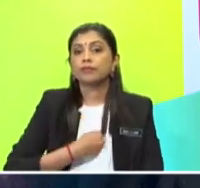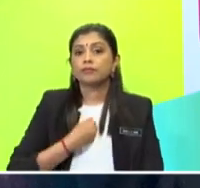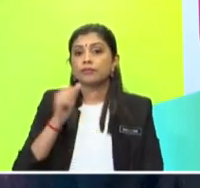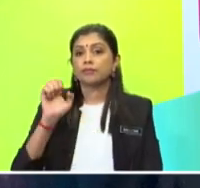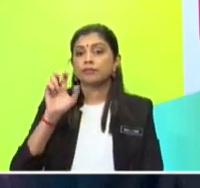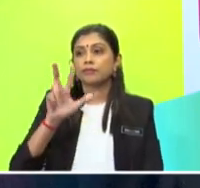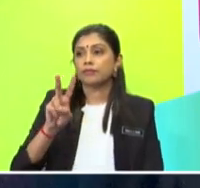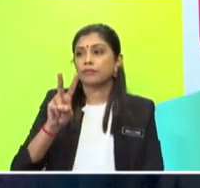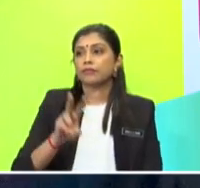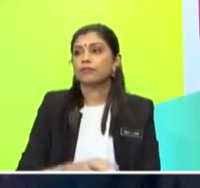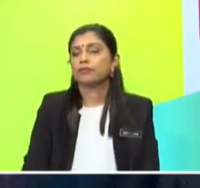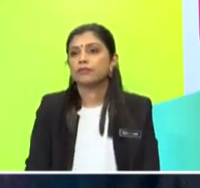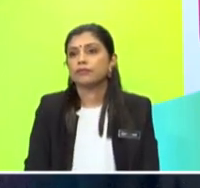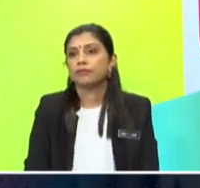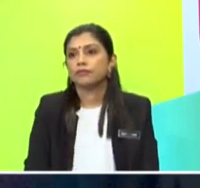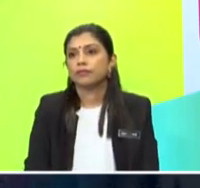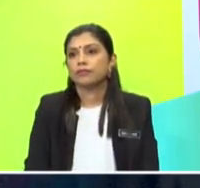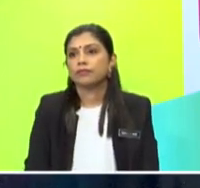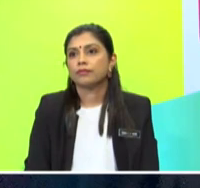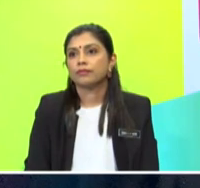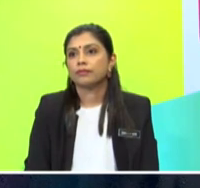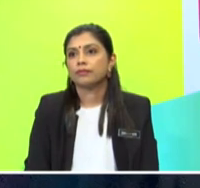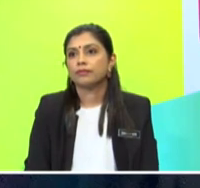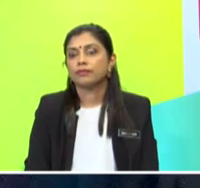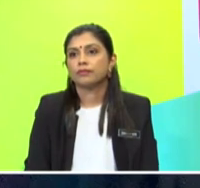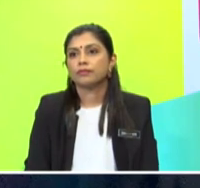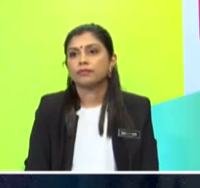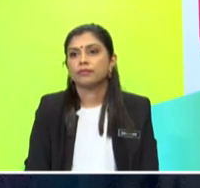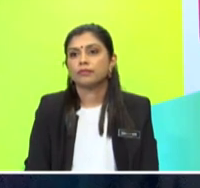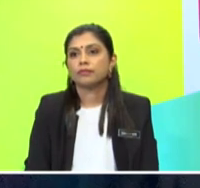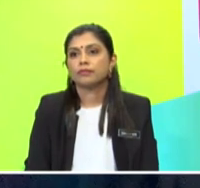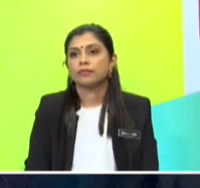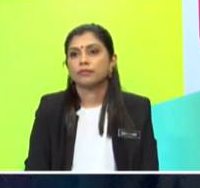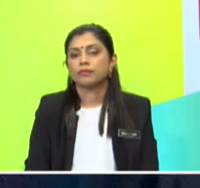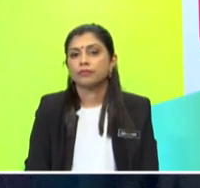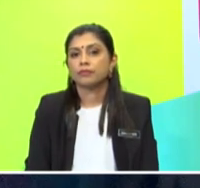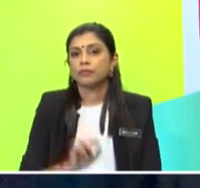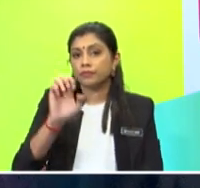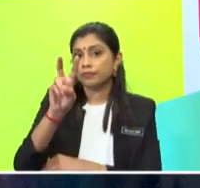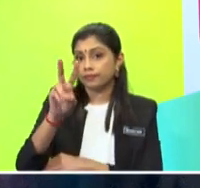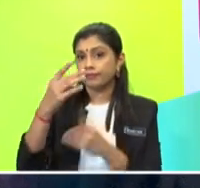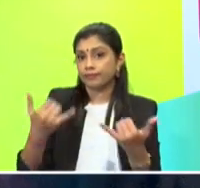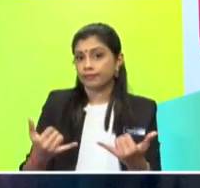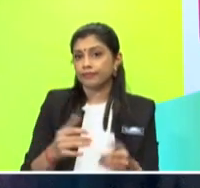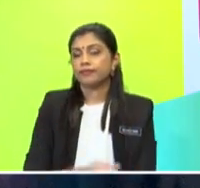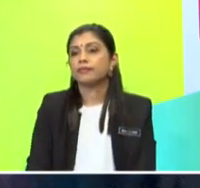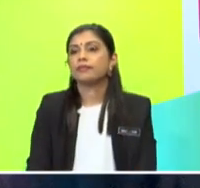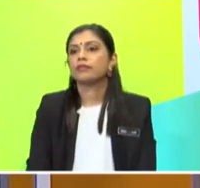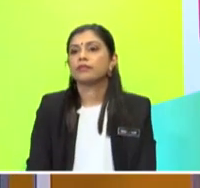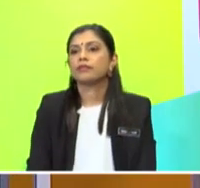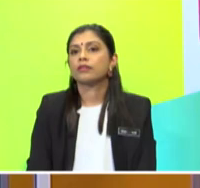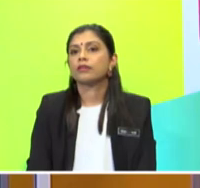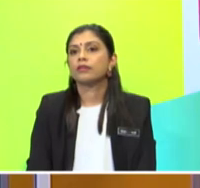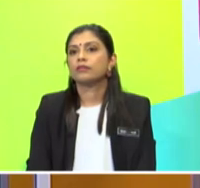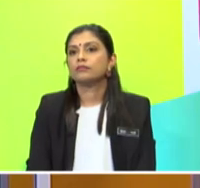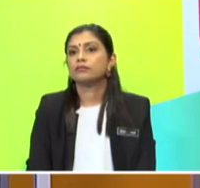Okay, I believe their their internet line is a bit unstable. Maybe we could proceed. Okay, so thank you, Sean. So for the second